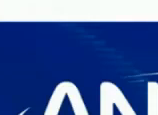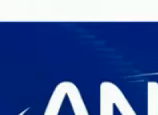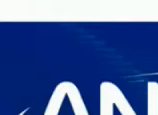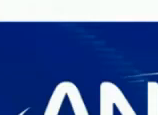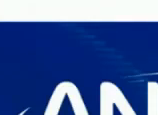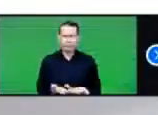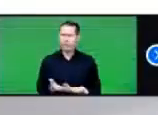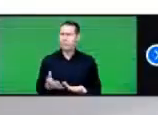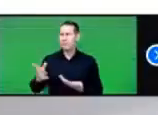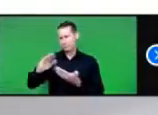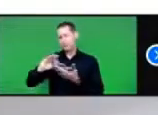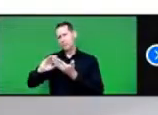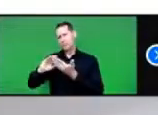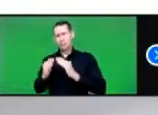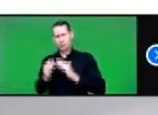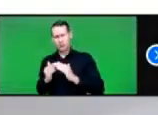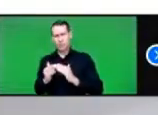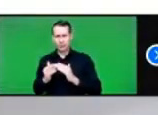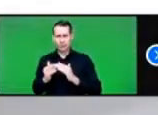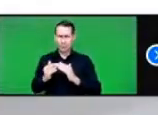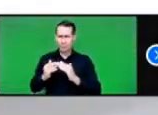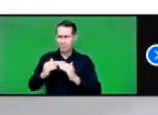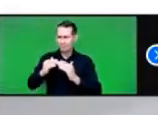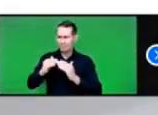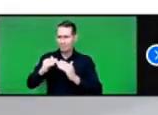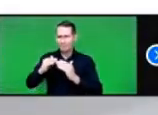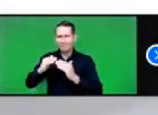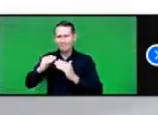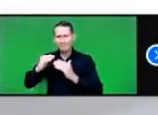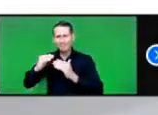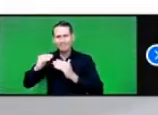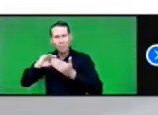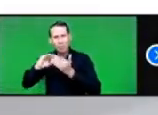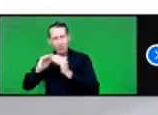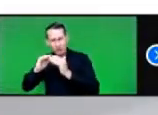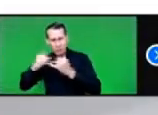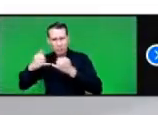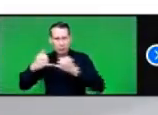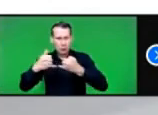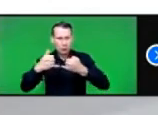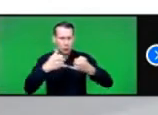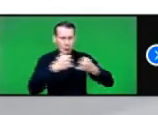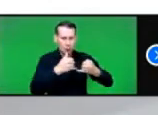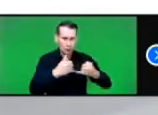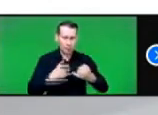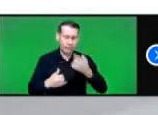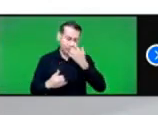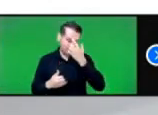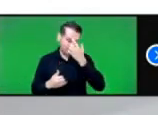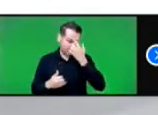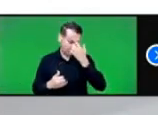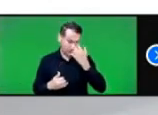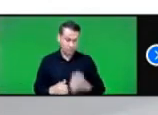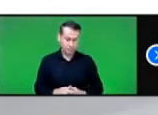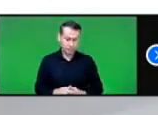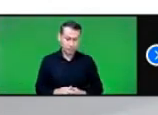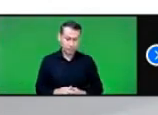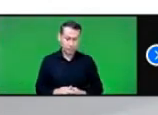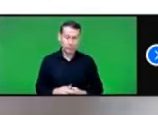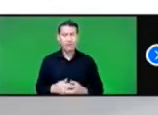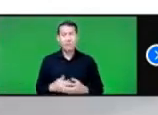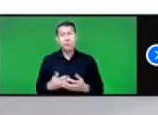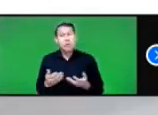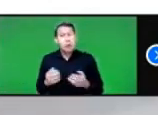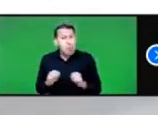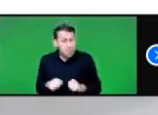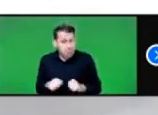which are community efforts. Yes, it's a bit to build the network towards the service providers and